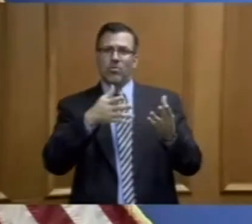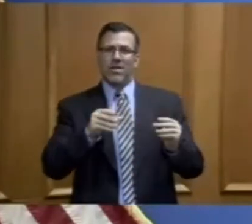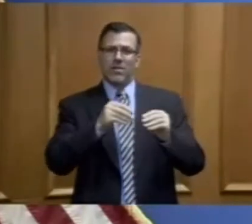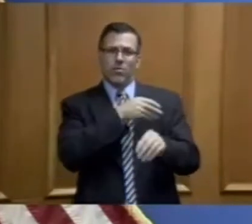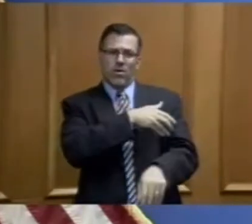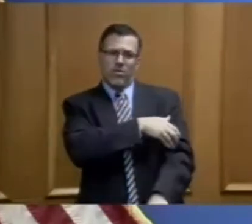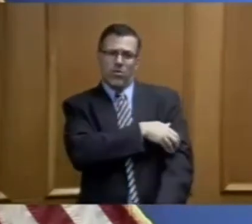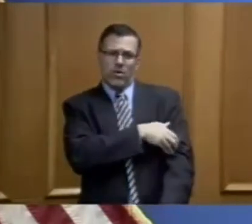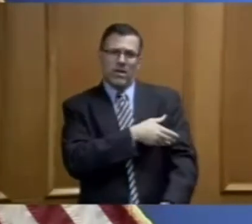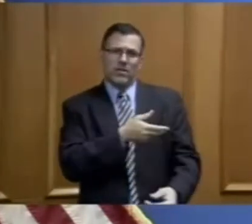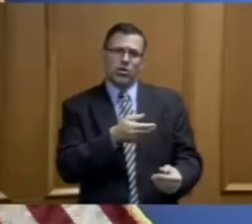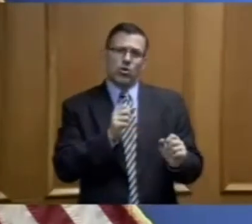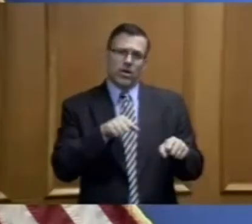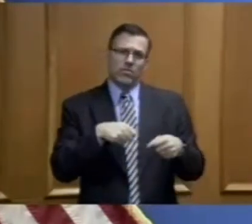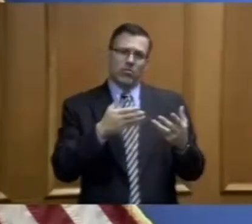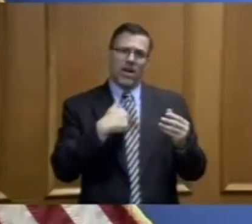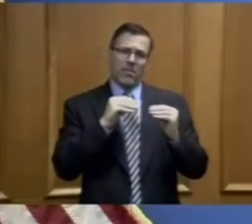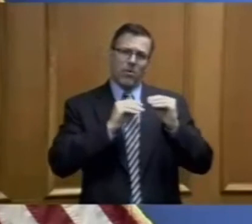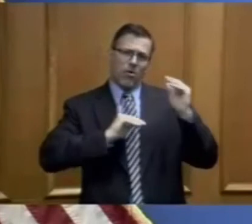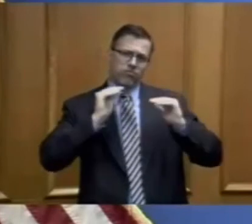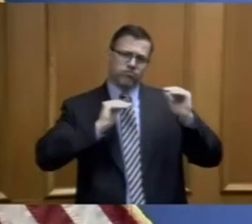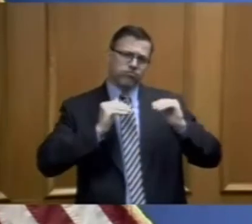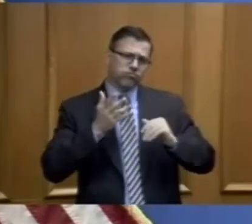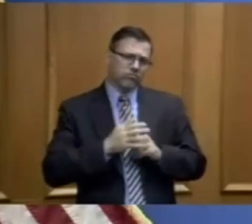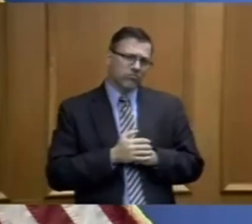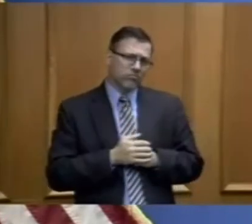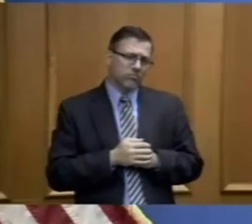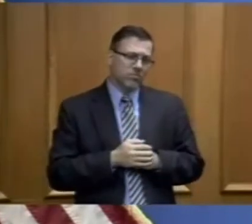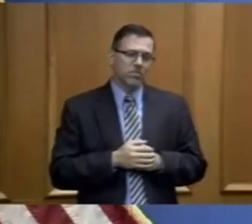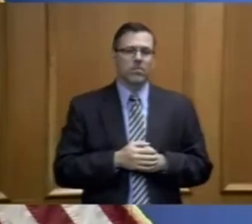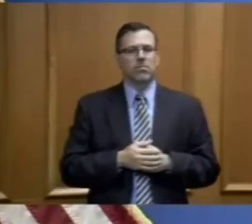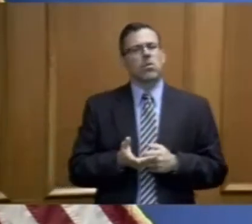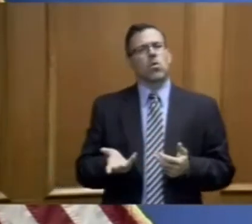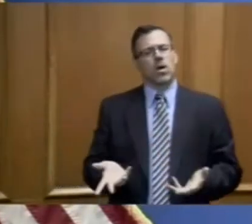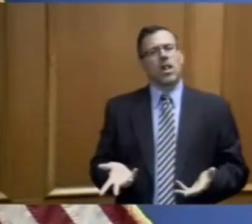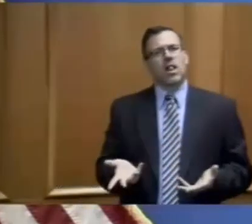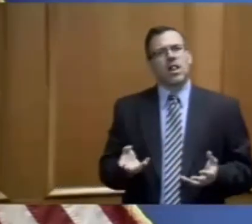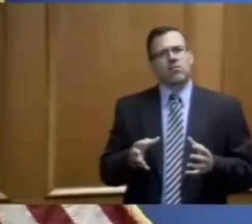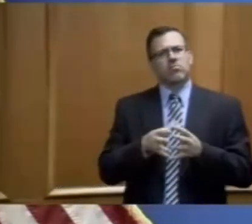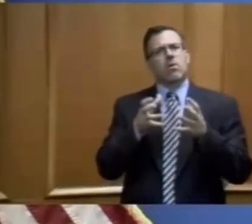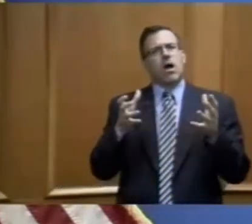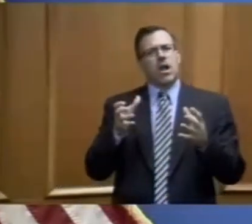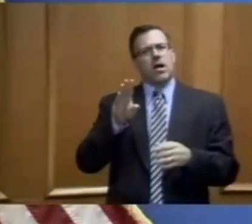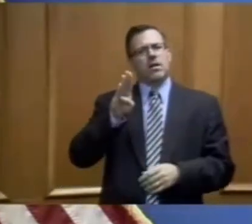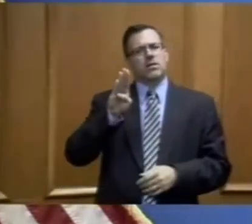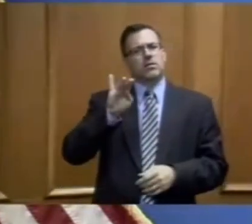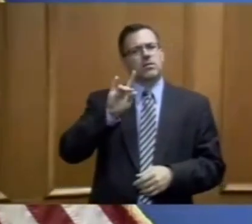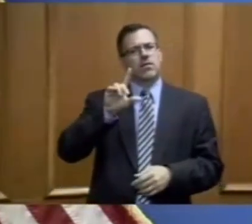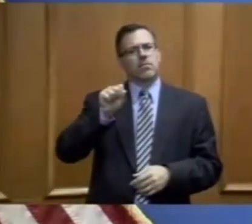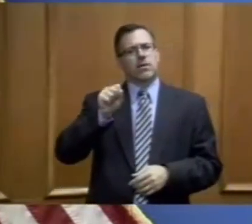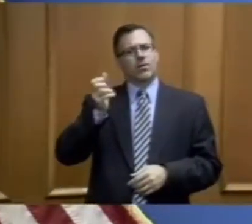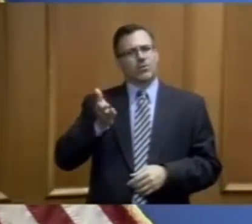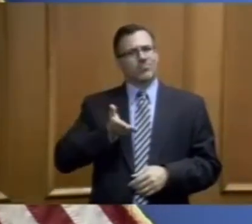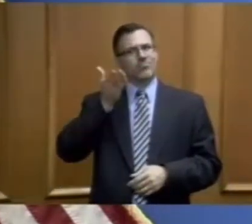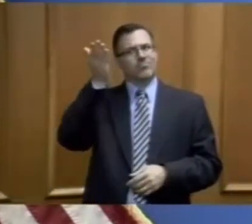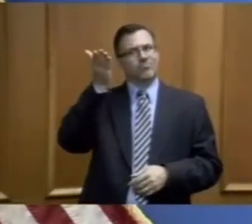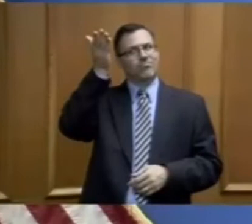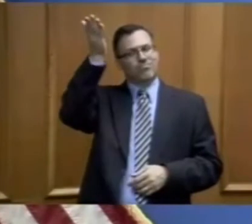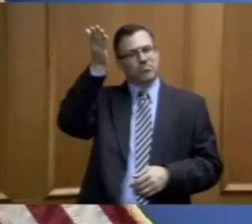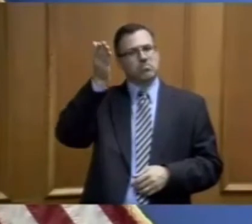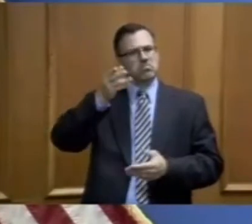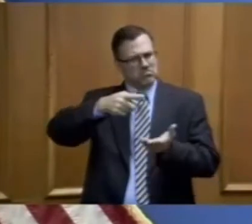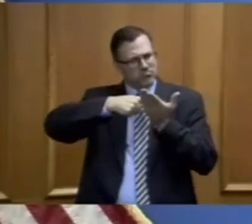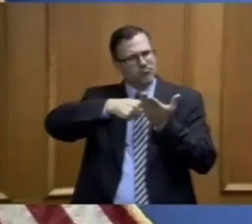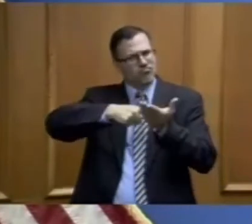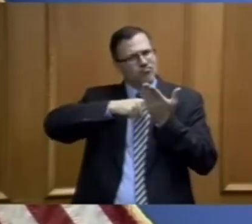Well, there are a lot of bills being discussed, and as those move and get closer to my desk, I can comment on them. But